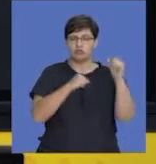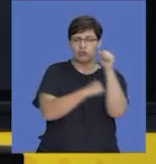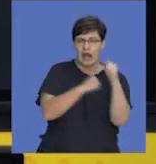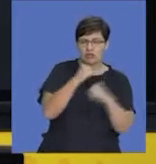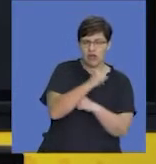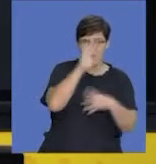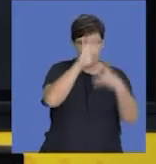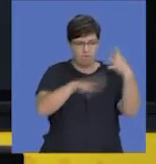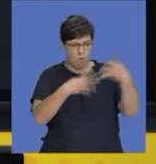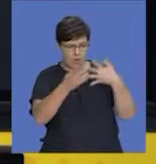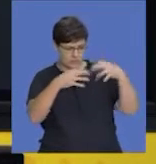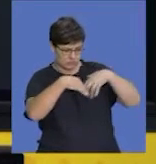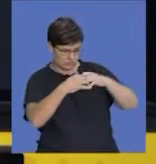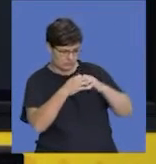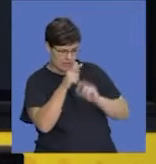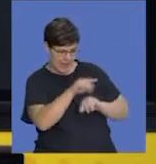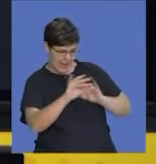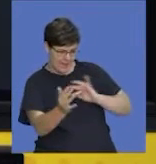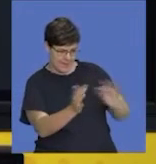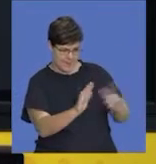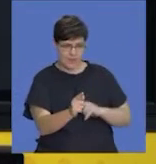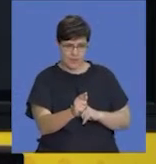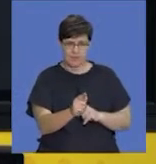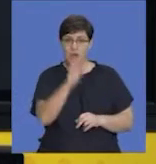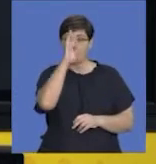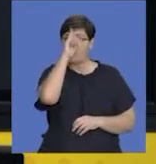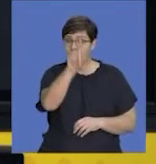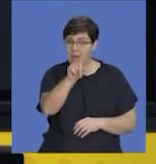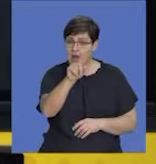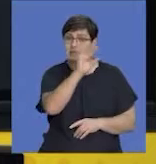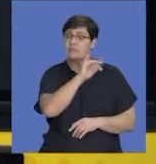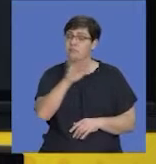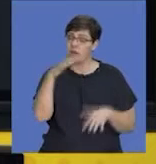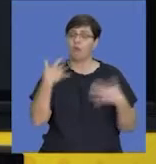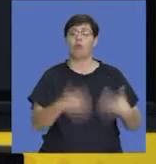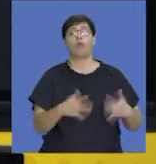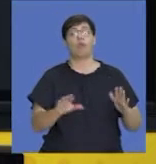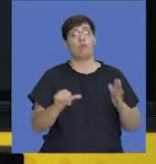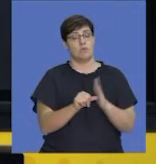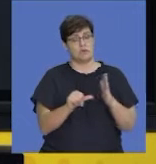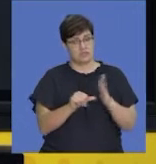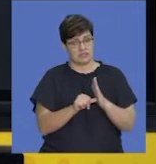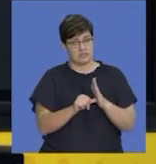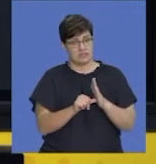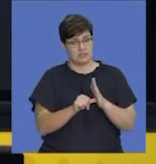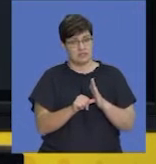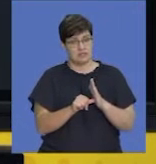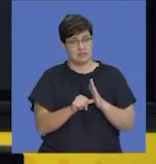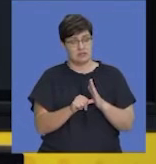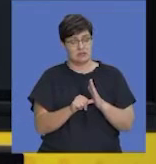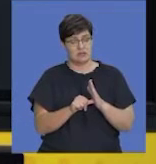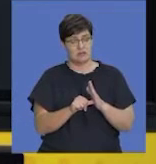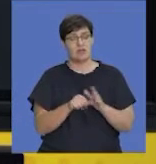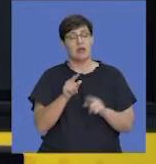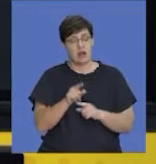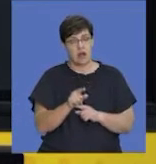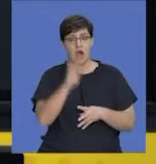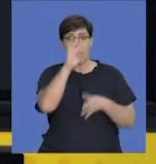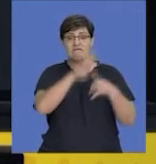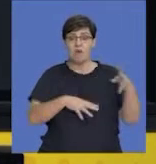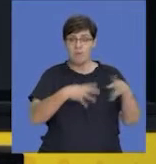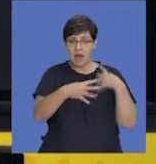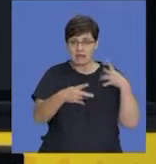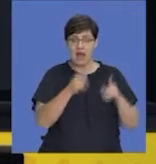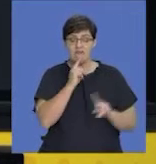and formats, remember that spelling matters, and ensure that we consider formats when